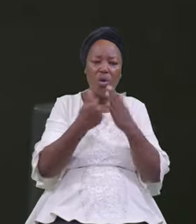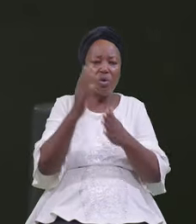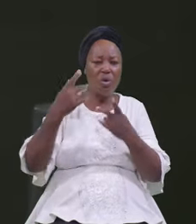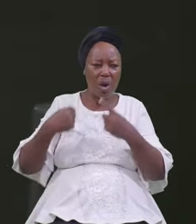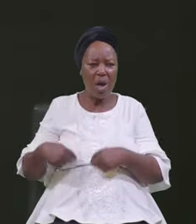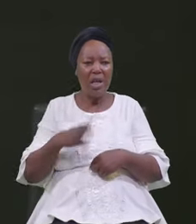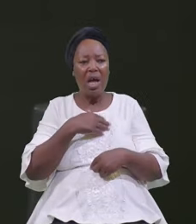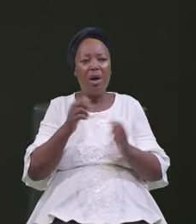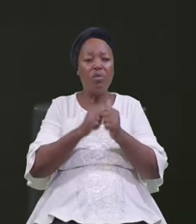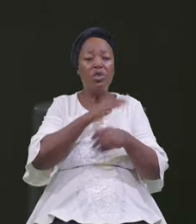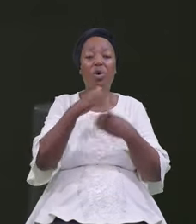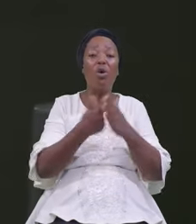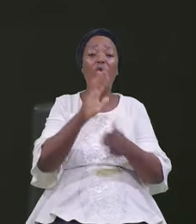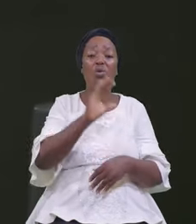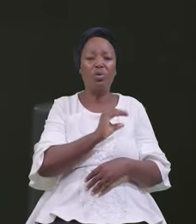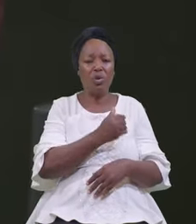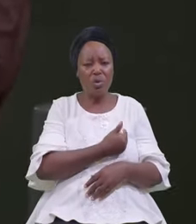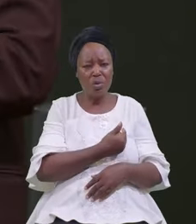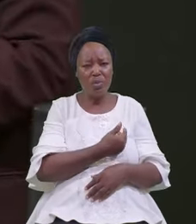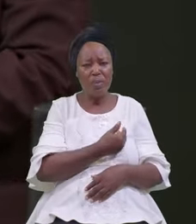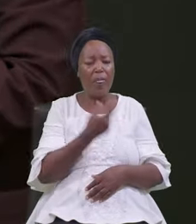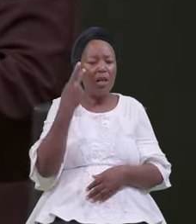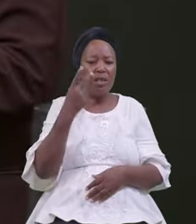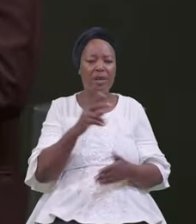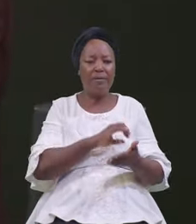heart and with all your soul." Look at